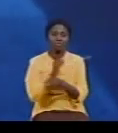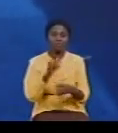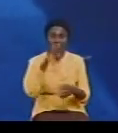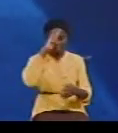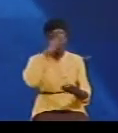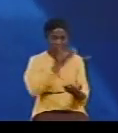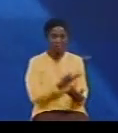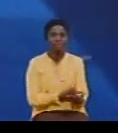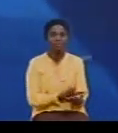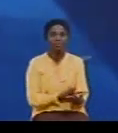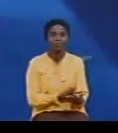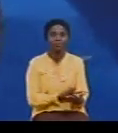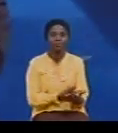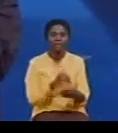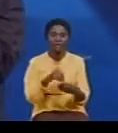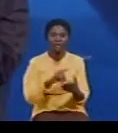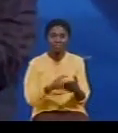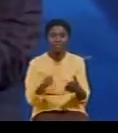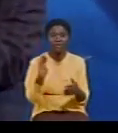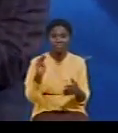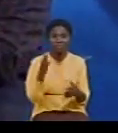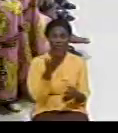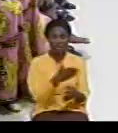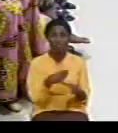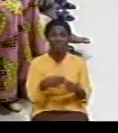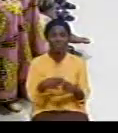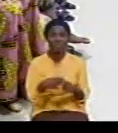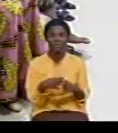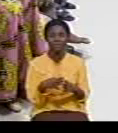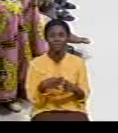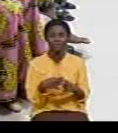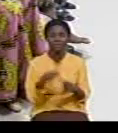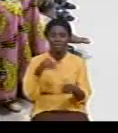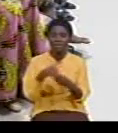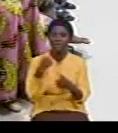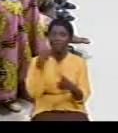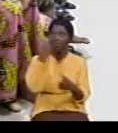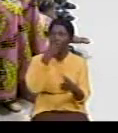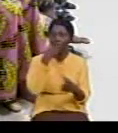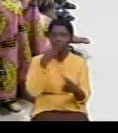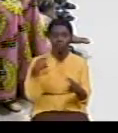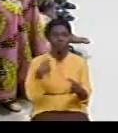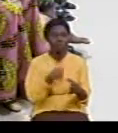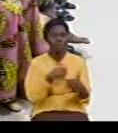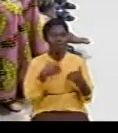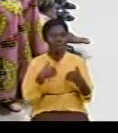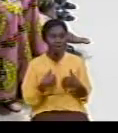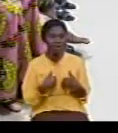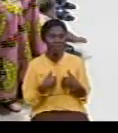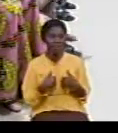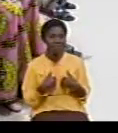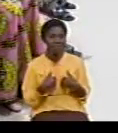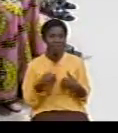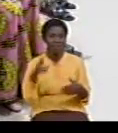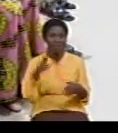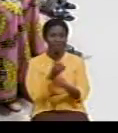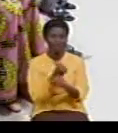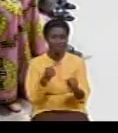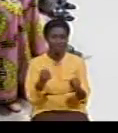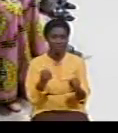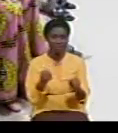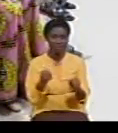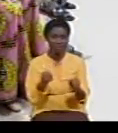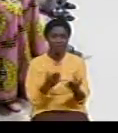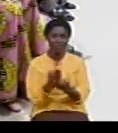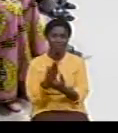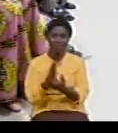verse 14 there. In verse 14, in whom we have redemption